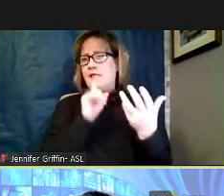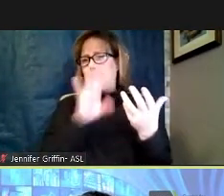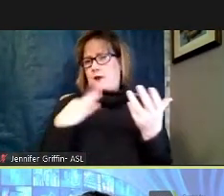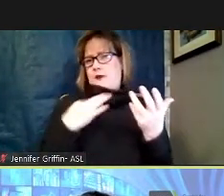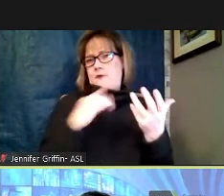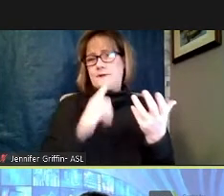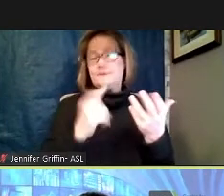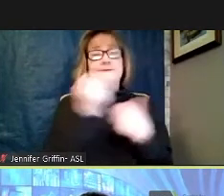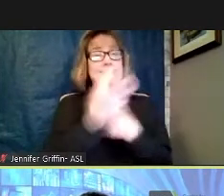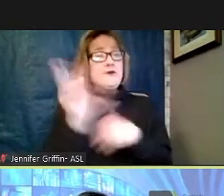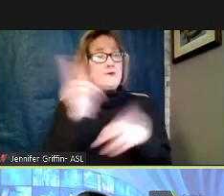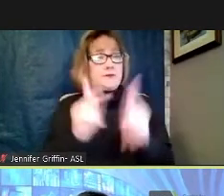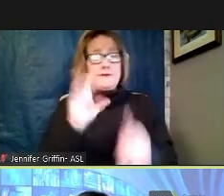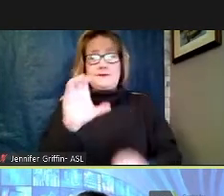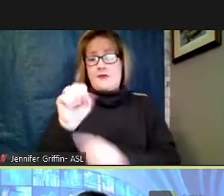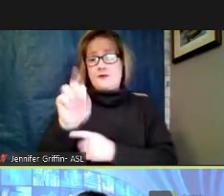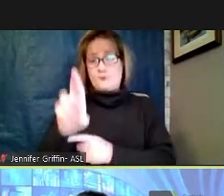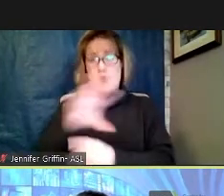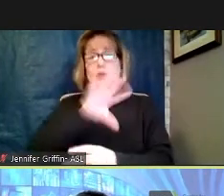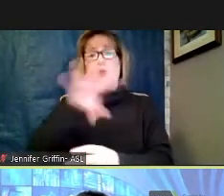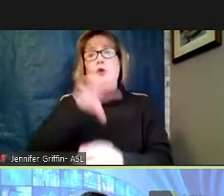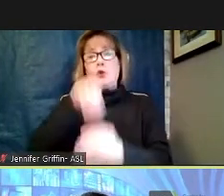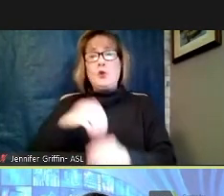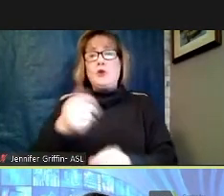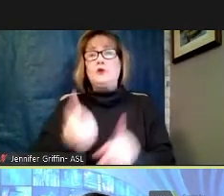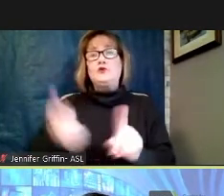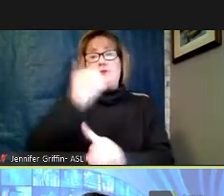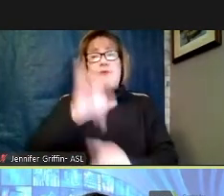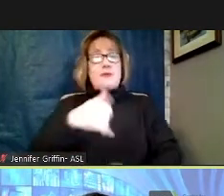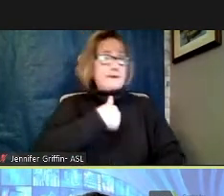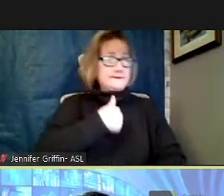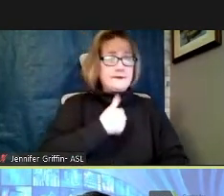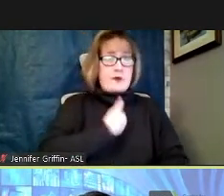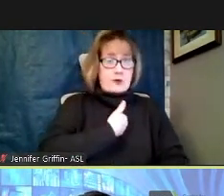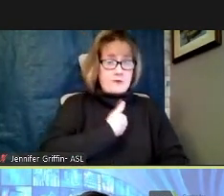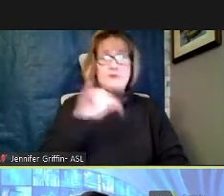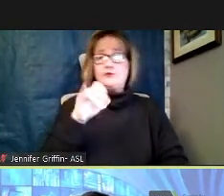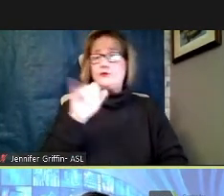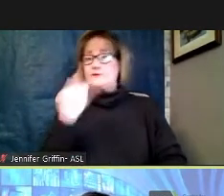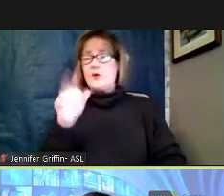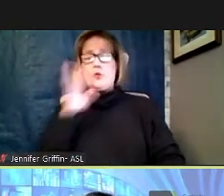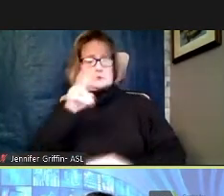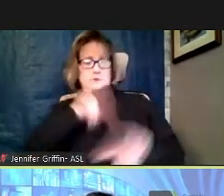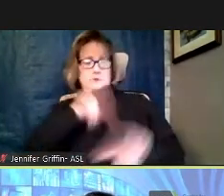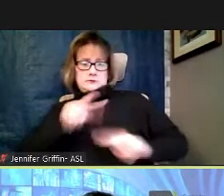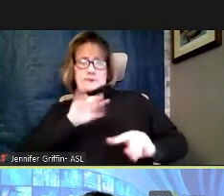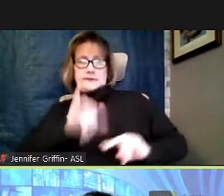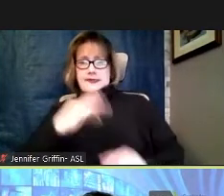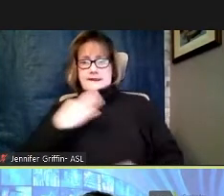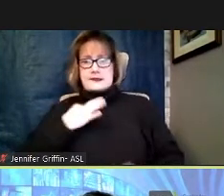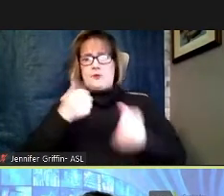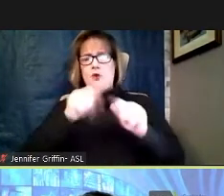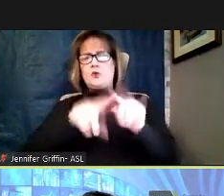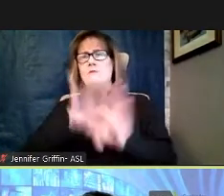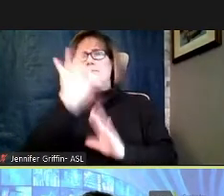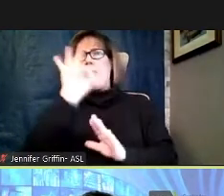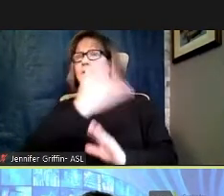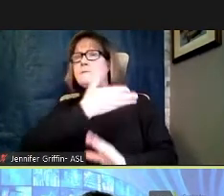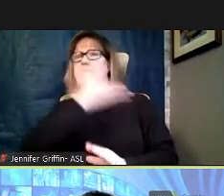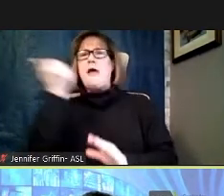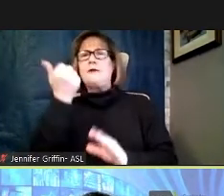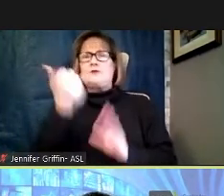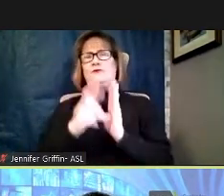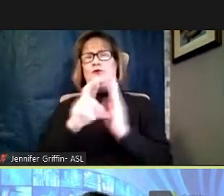several people at CSR, including chiefs like myself and Jessica, who are going to look at your application and try to find it the best review